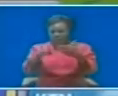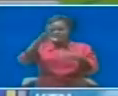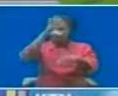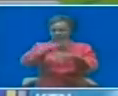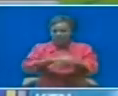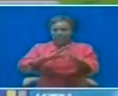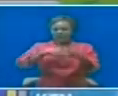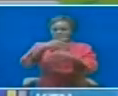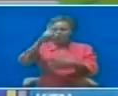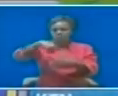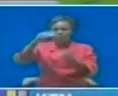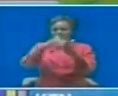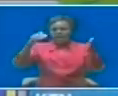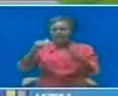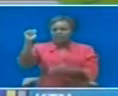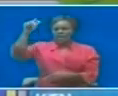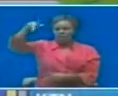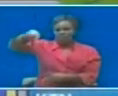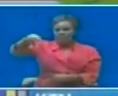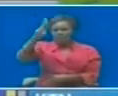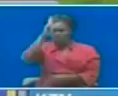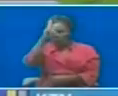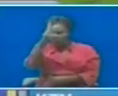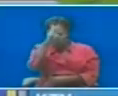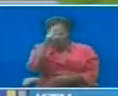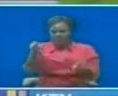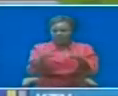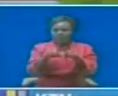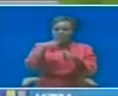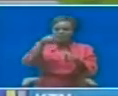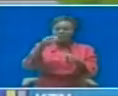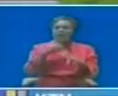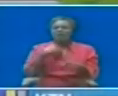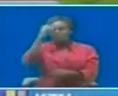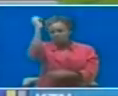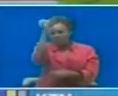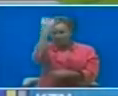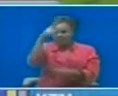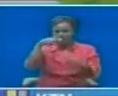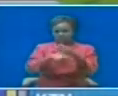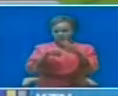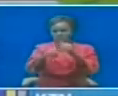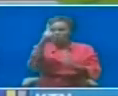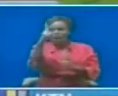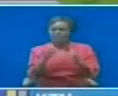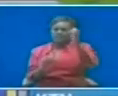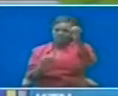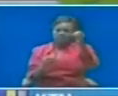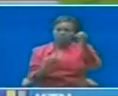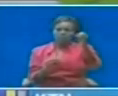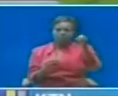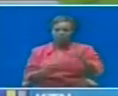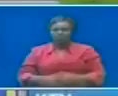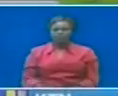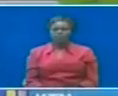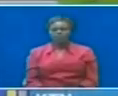Administration Police 3-1 with John Barraza scoring a brace. Rangers beat league side Bandari 1-0 as West Sugar beat Agrochemicals by a